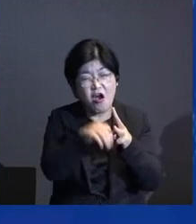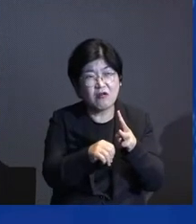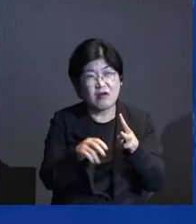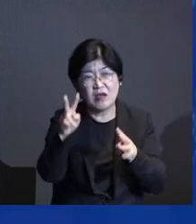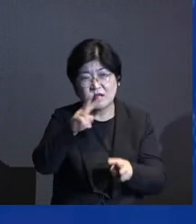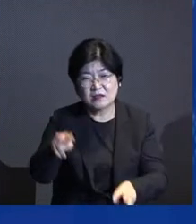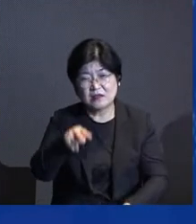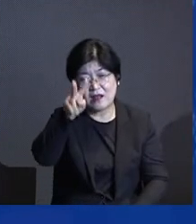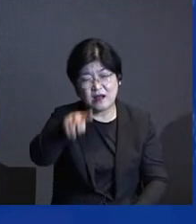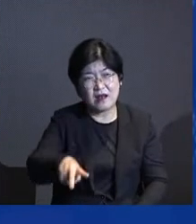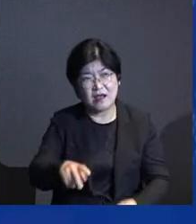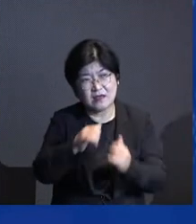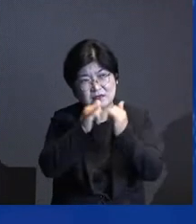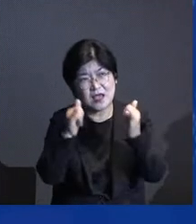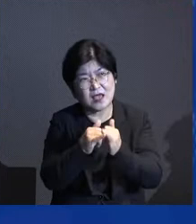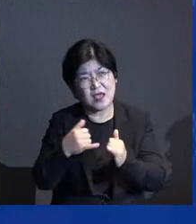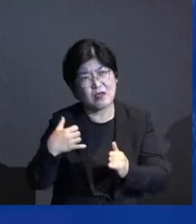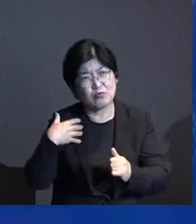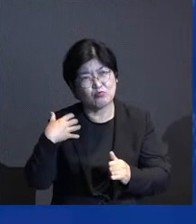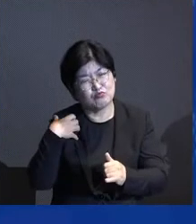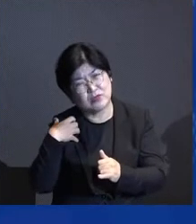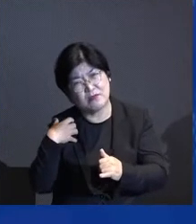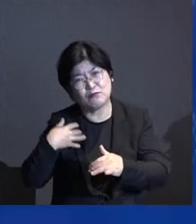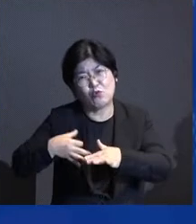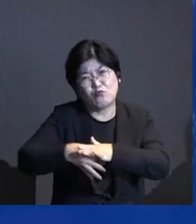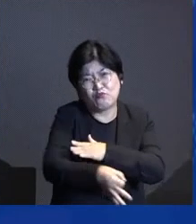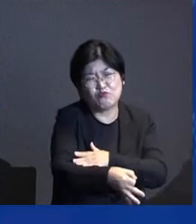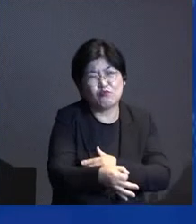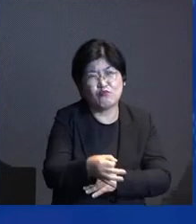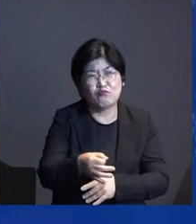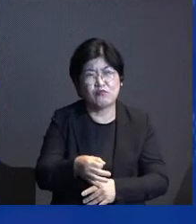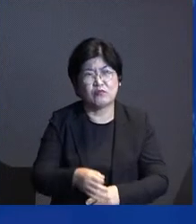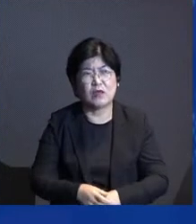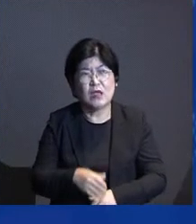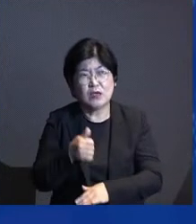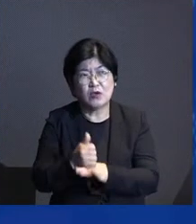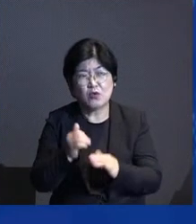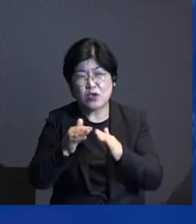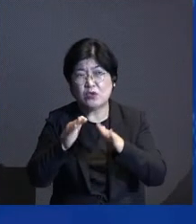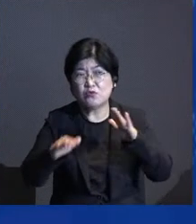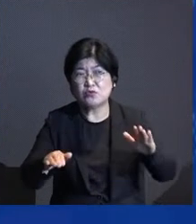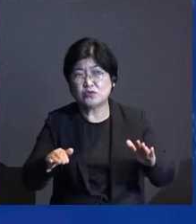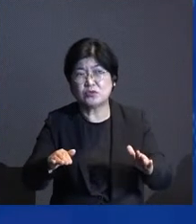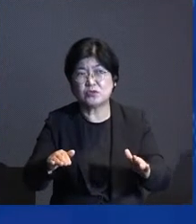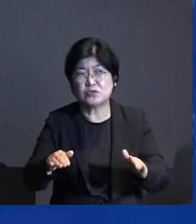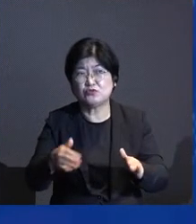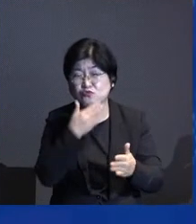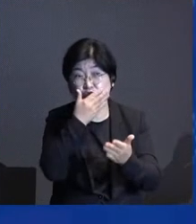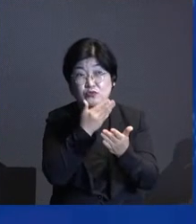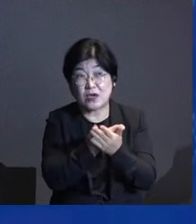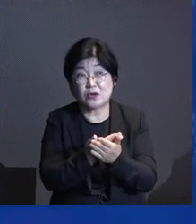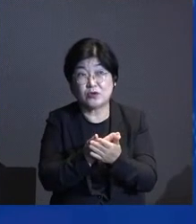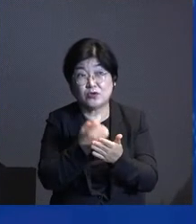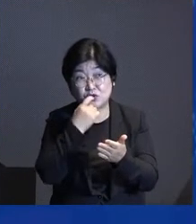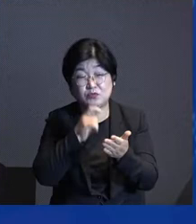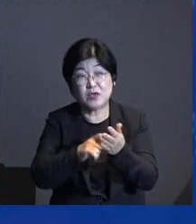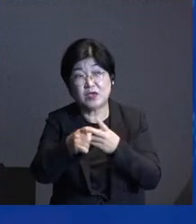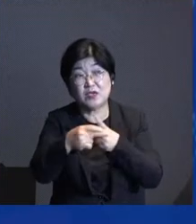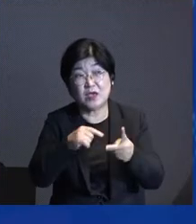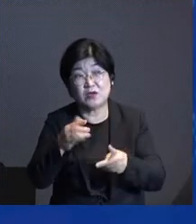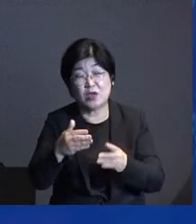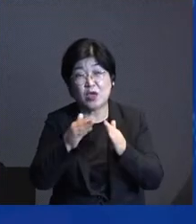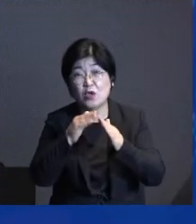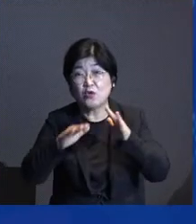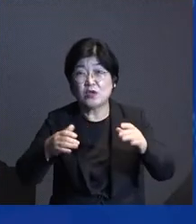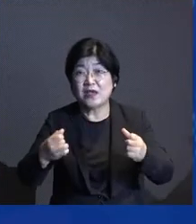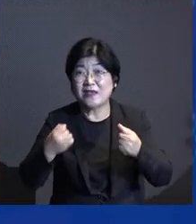It is then easy to understand why neighborhoods are crucial, and their empowerment alongside with the empowerment of their